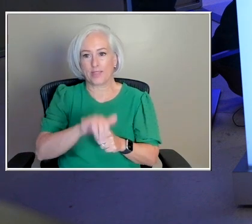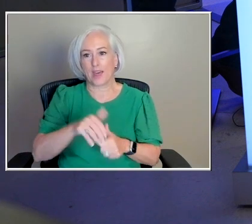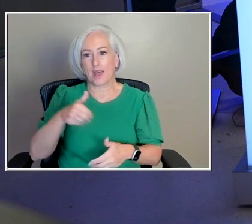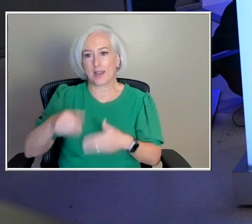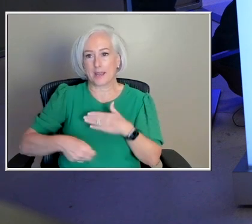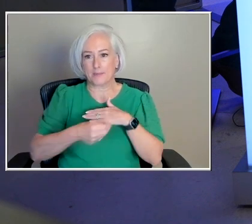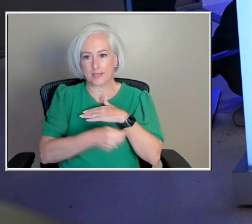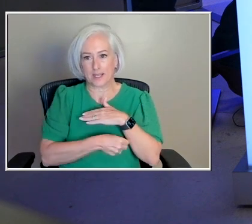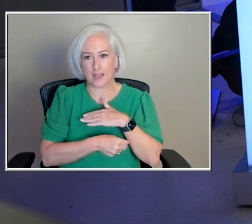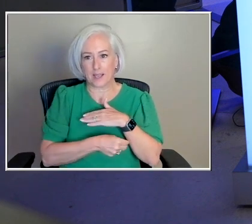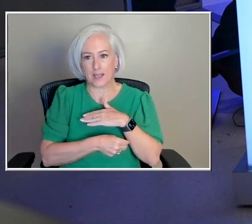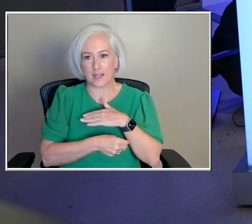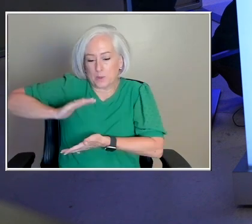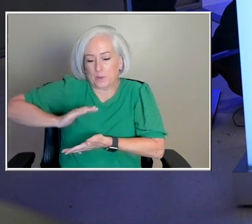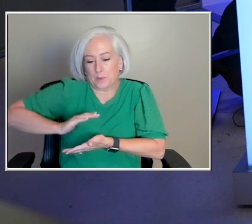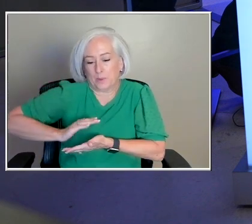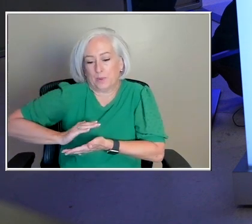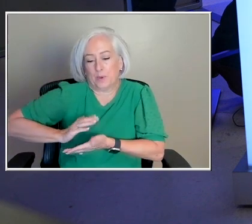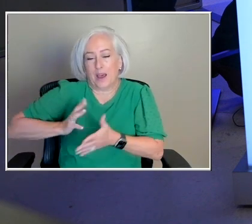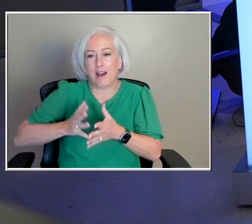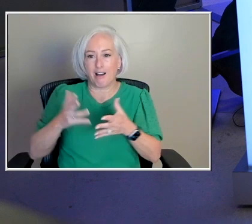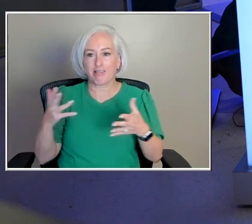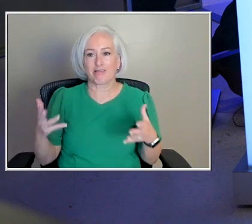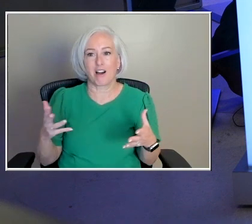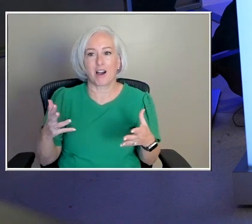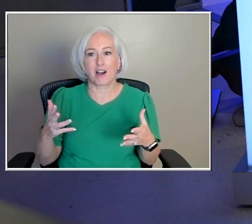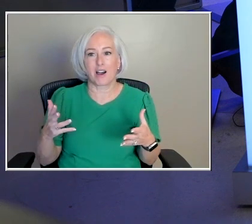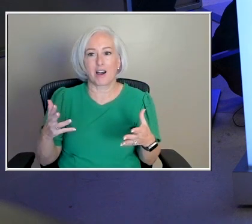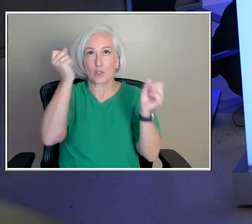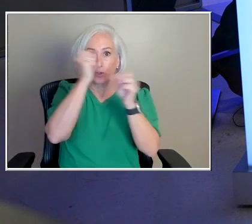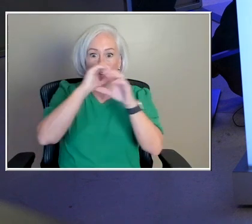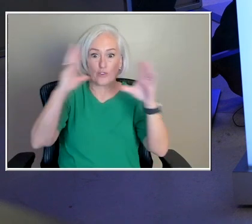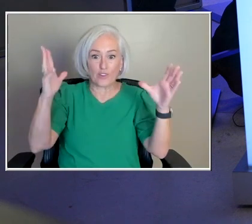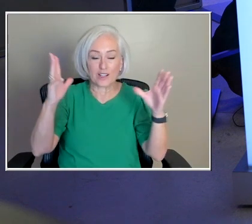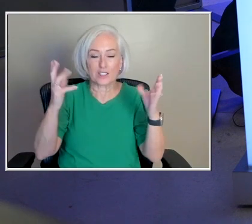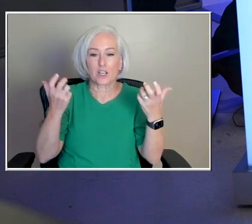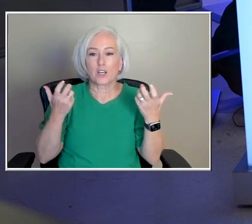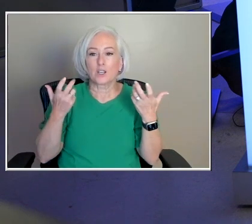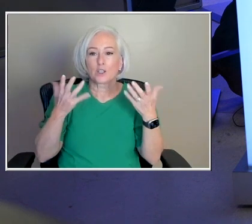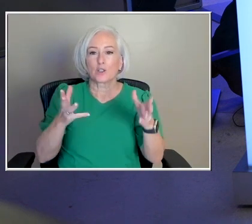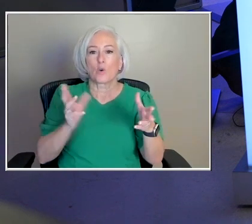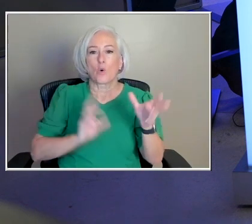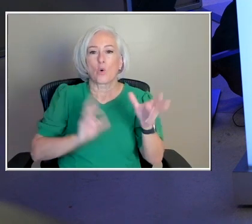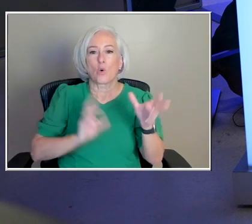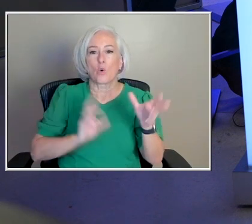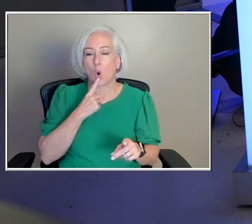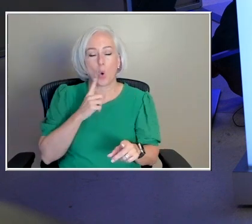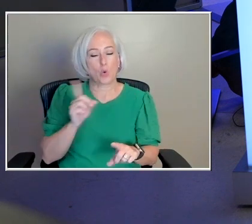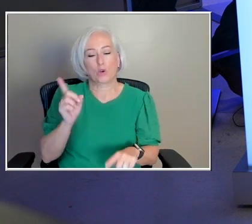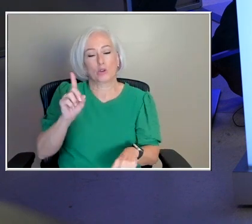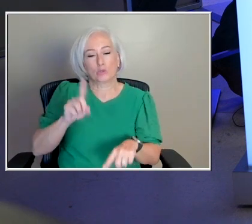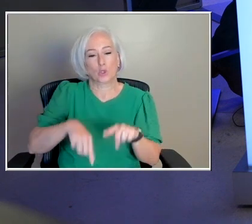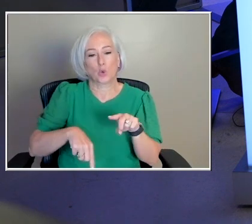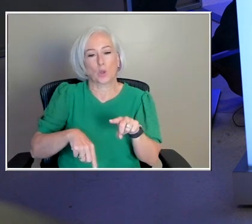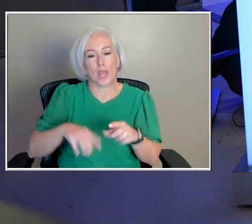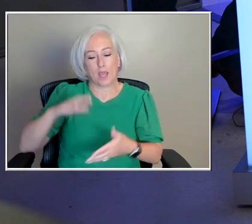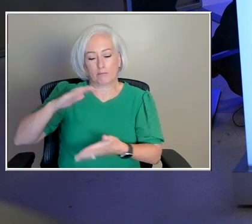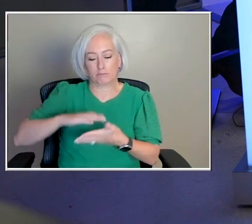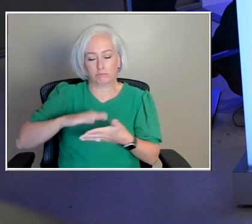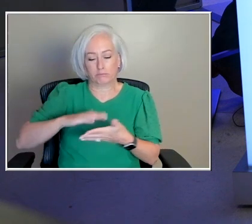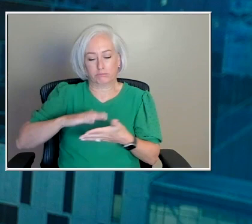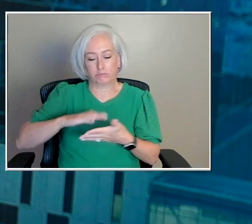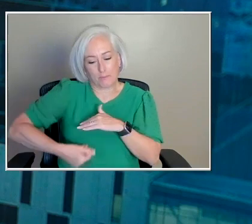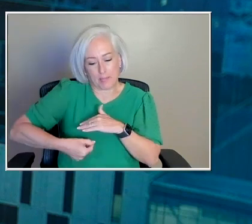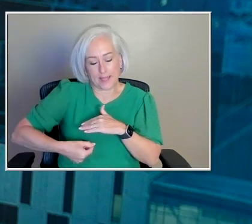Yeah. I mean, you would think about when you think visualize it. That's So right. you don't want that to be a deterrent for women to get their mammogram. Absolutely, yes. Still get your